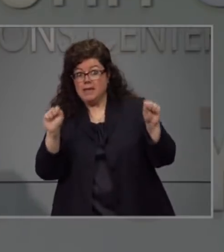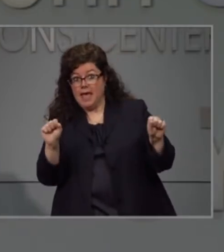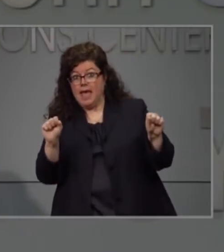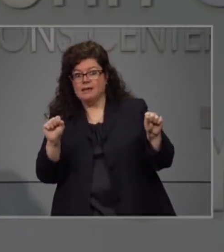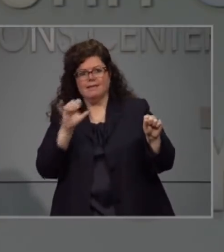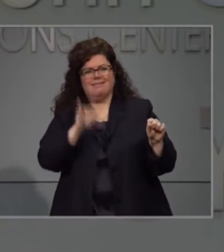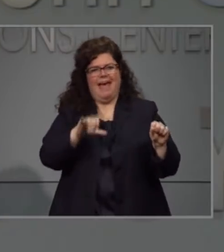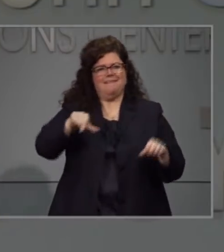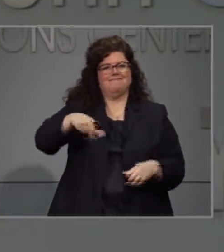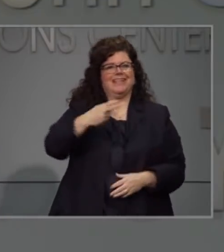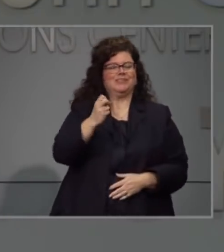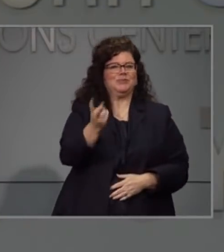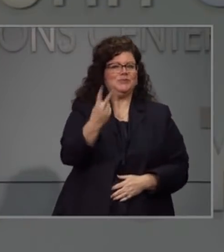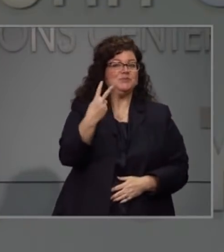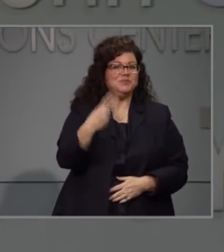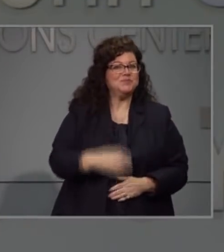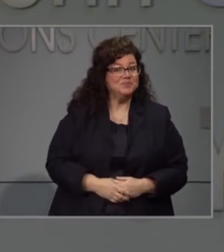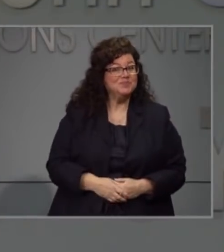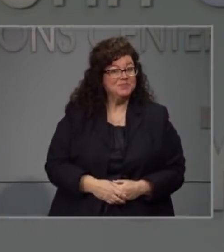Thanks. Next question, please.